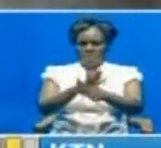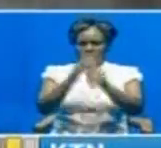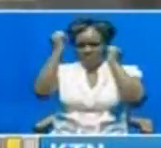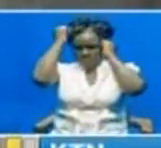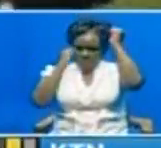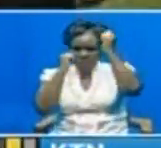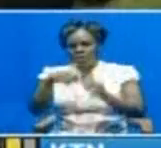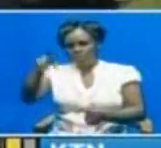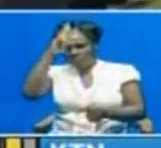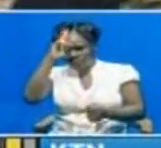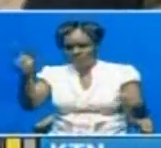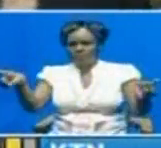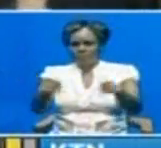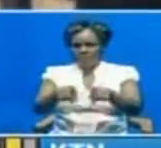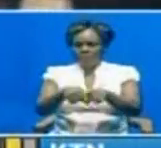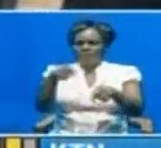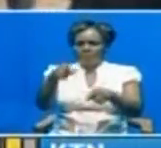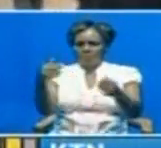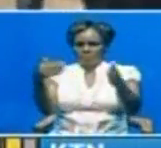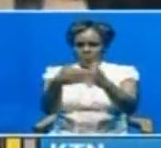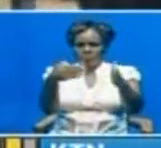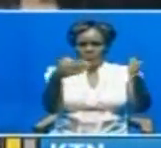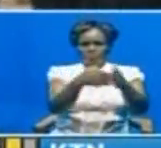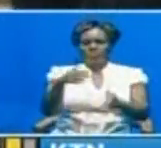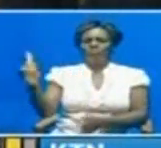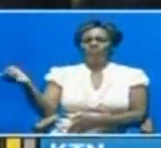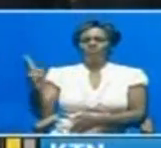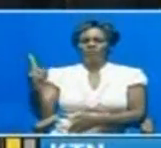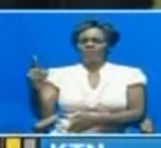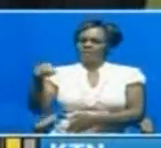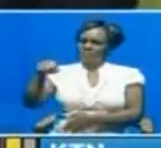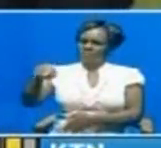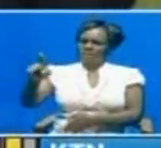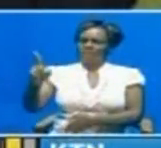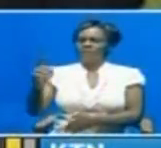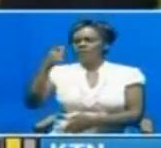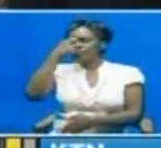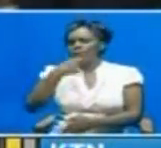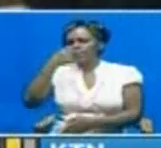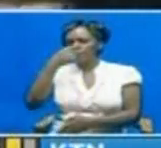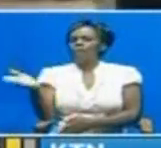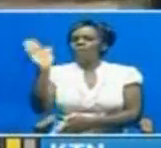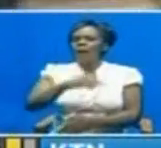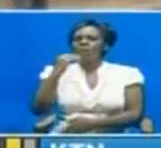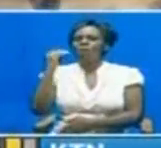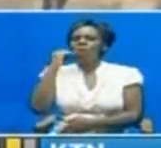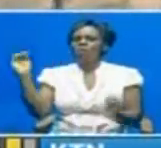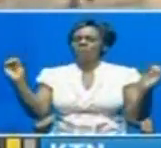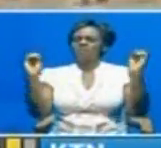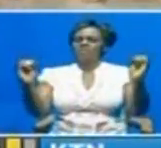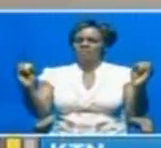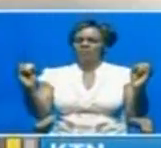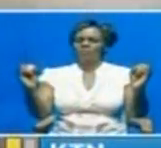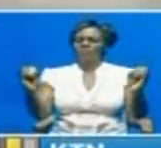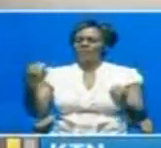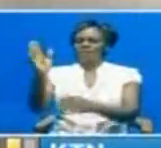and police officers. This hindered President Pierre Nkurunziza, who was in Dar es Salaam, from flying back into the country.